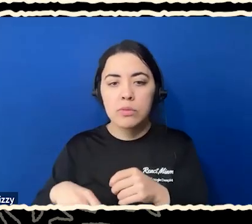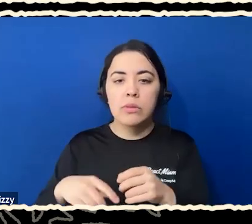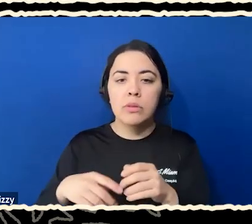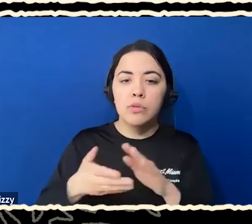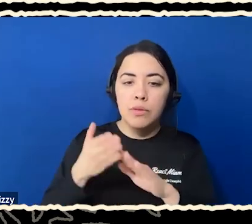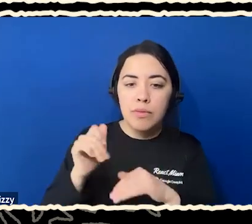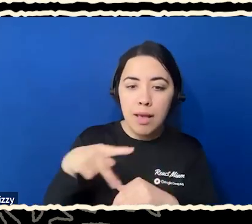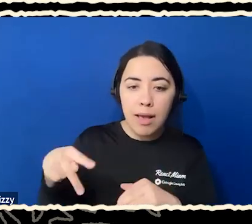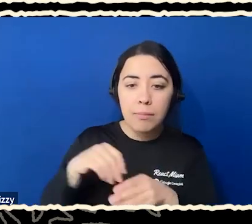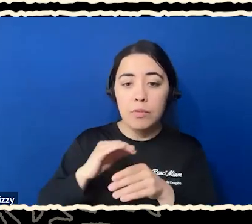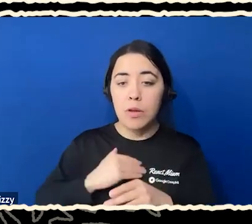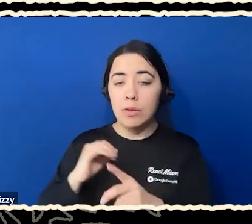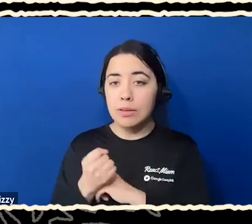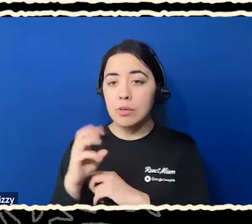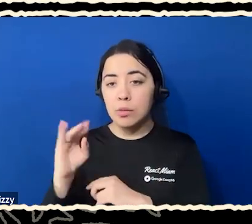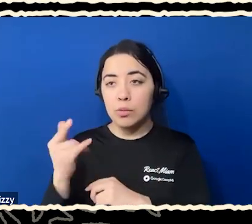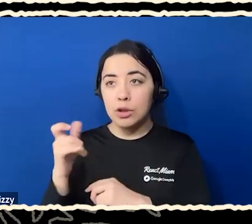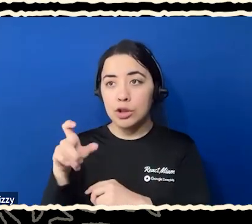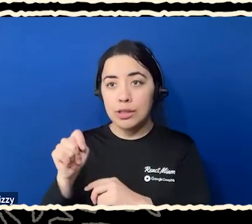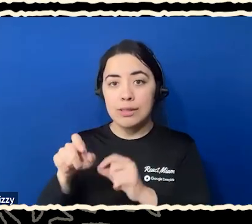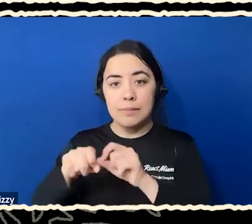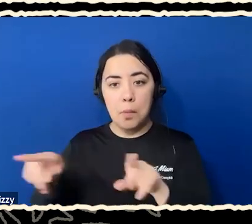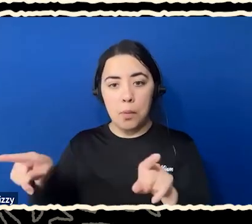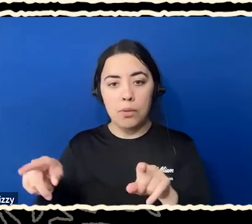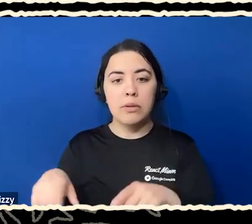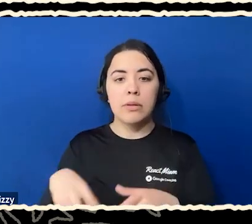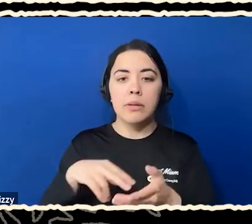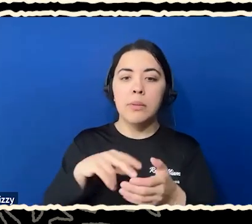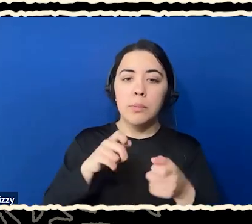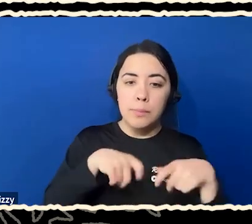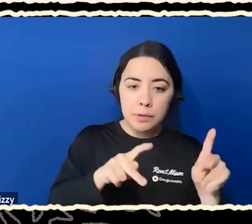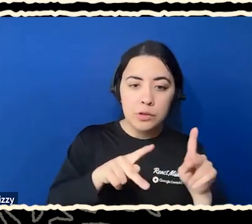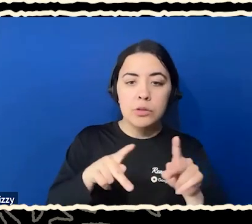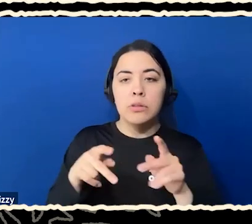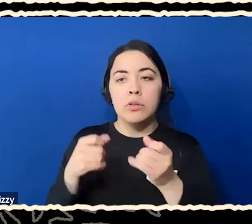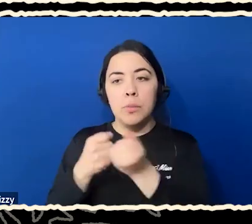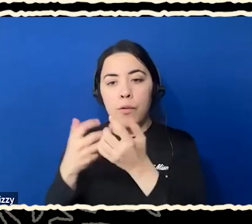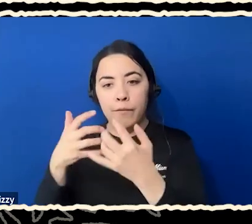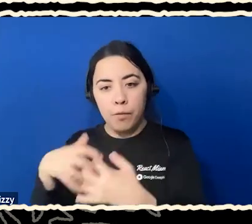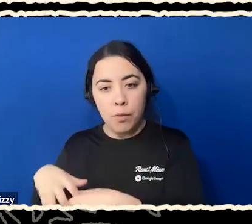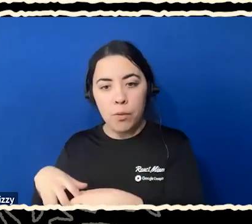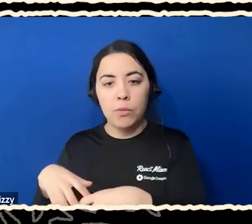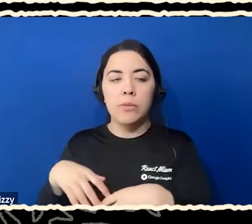Permissions, support flows, picky customers, partner deals.